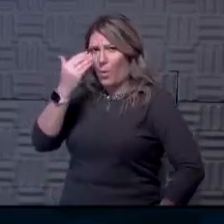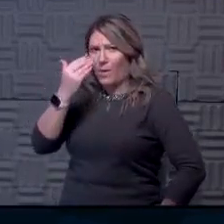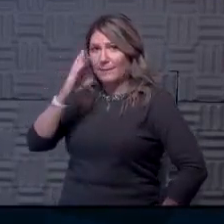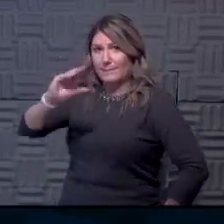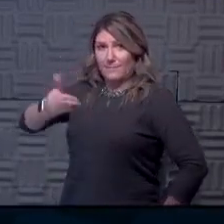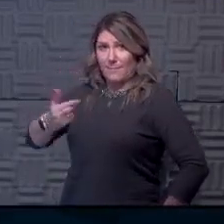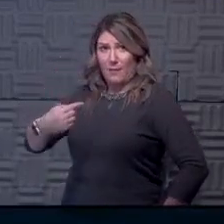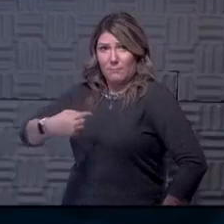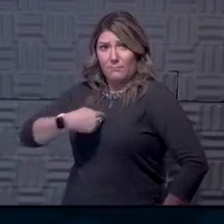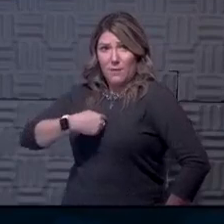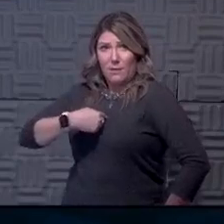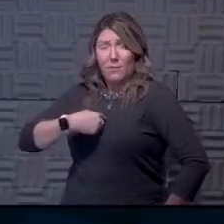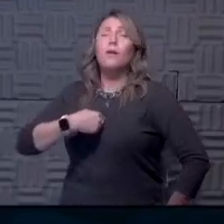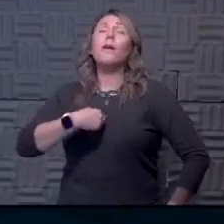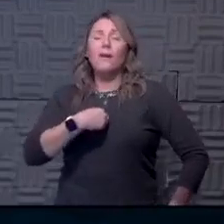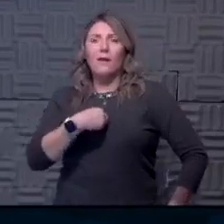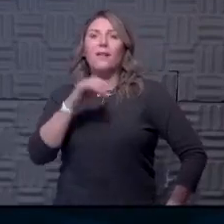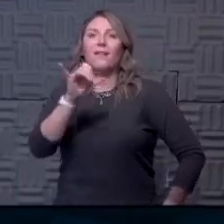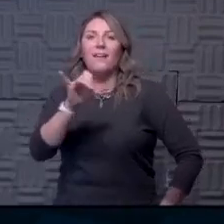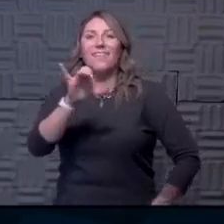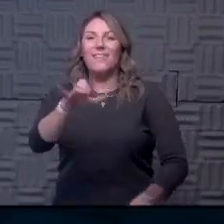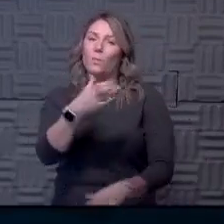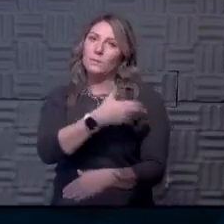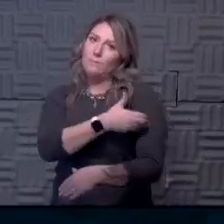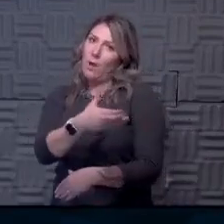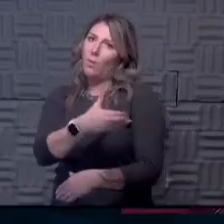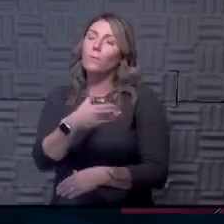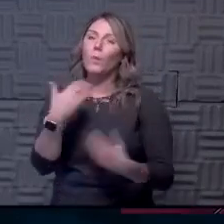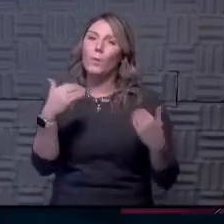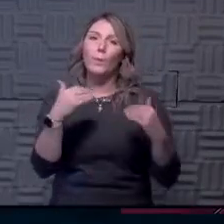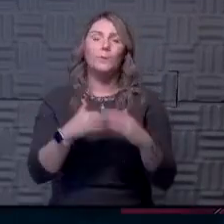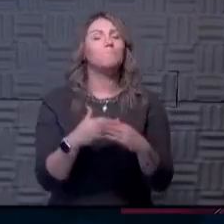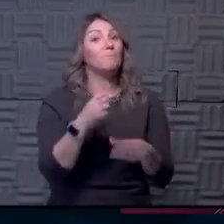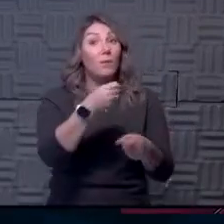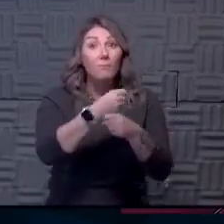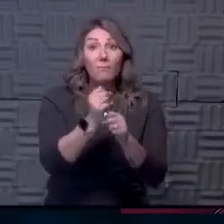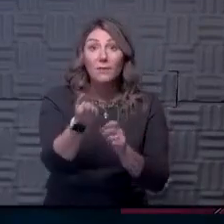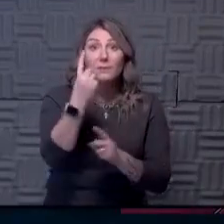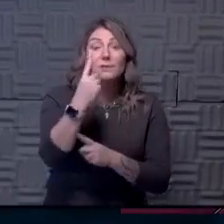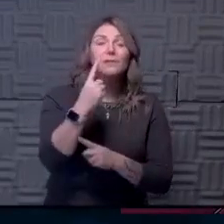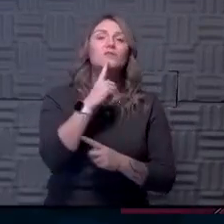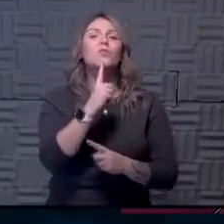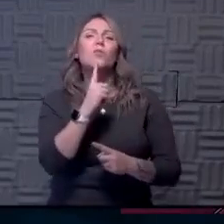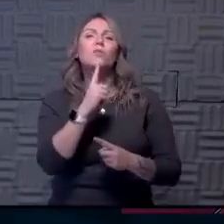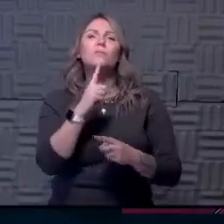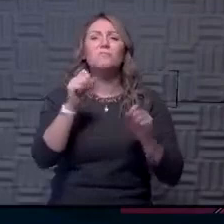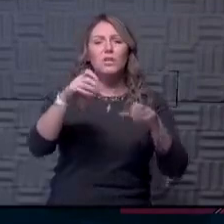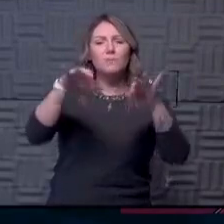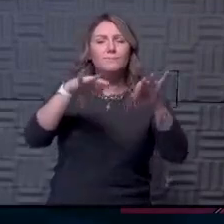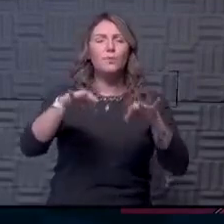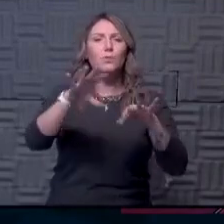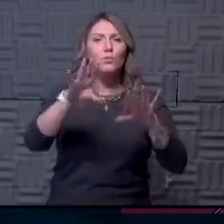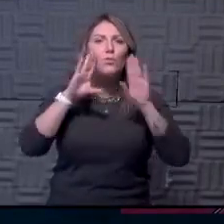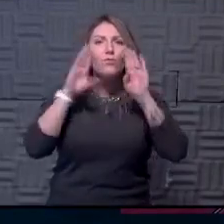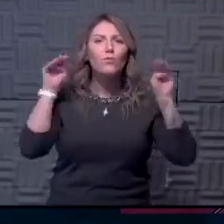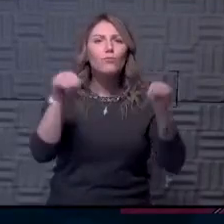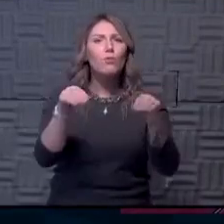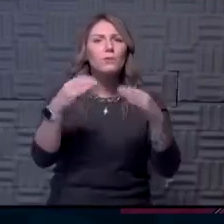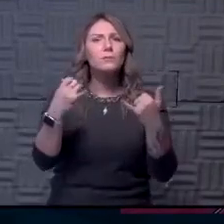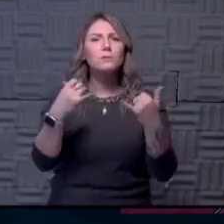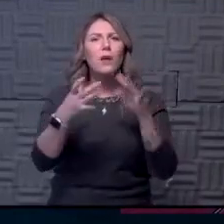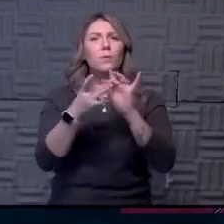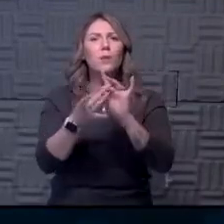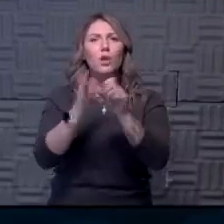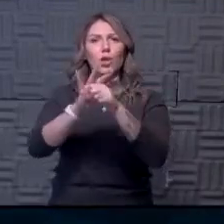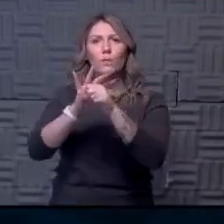the table, I think that was very powerful. I think that makes a lot of sense. So talk to us a little bit. What is your focus now around COVID-19?